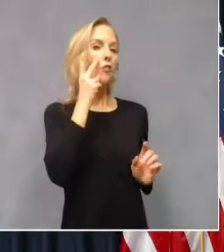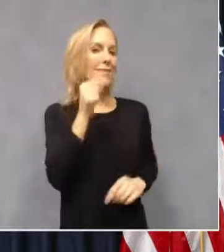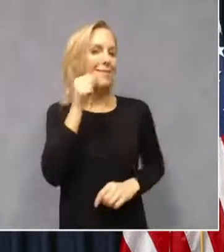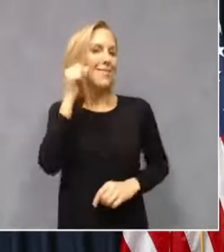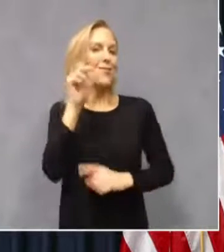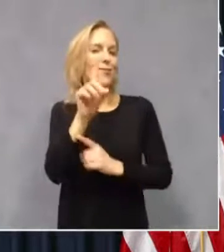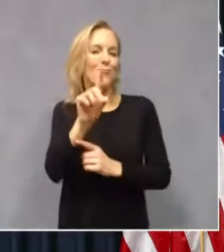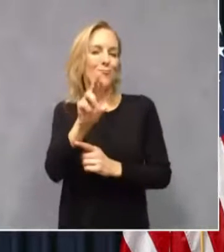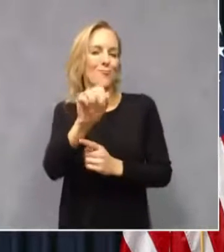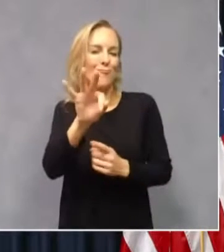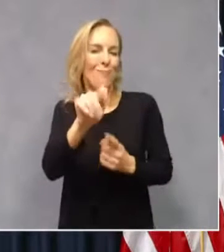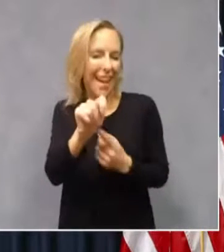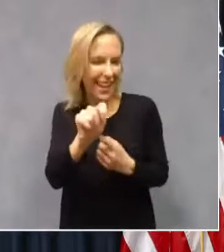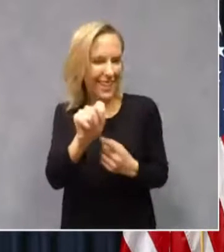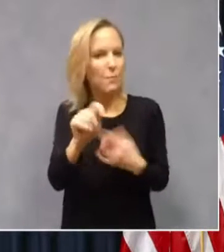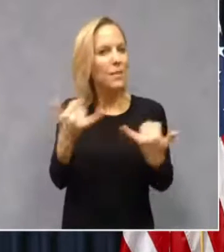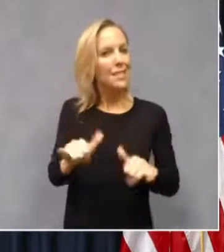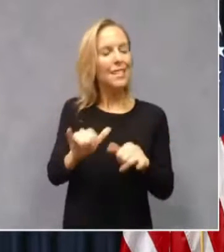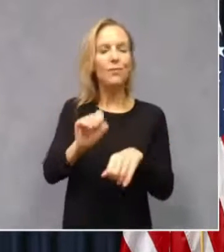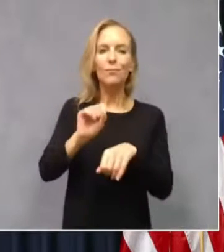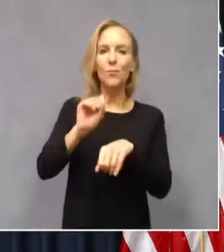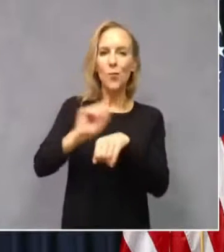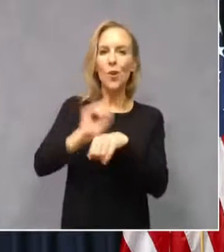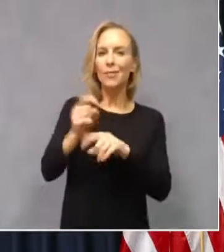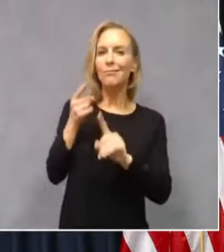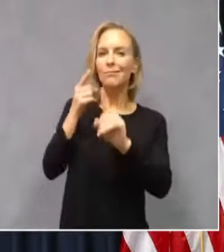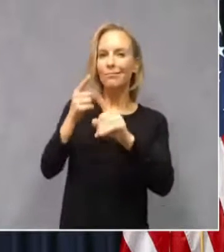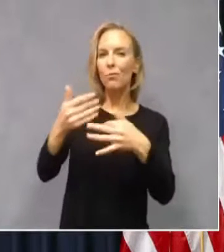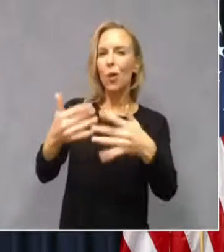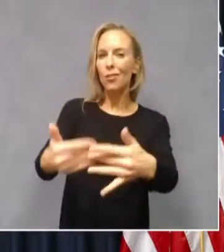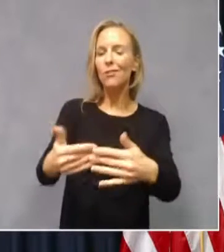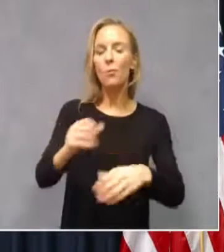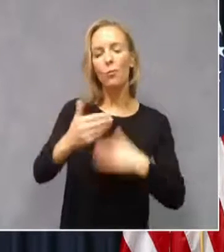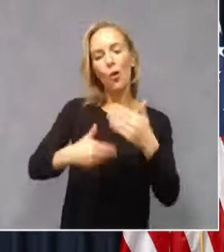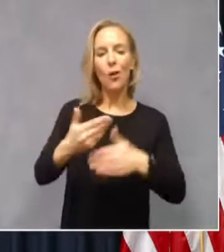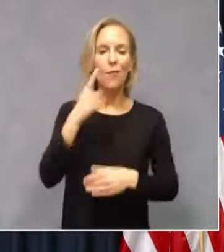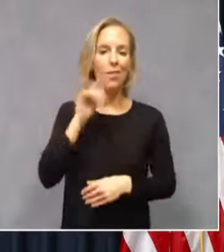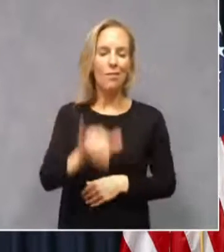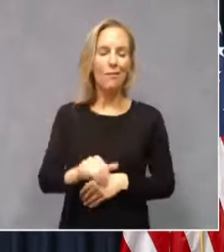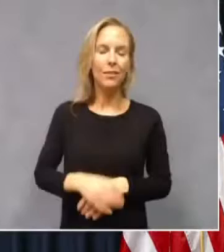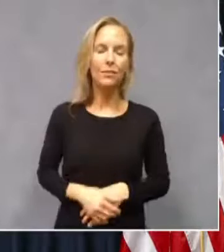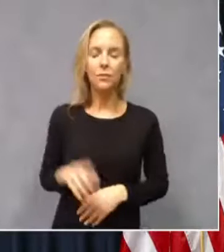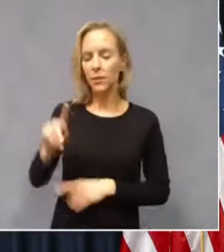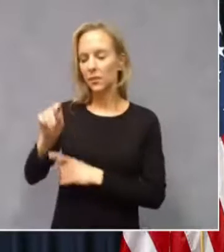going to be a work in progress. Tom Latek from Kentucky Today.